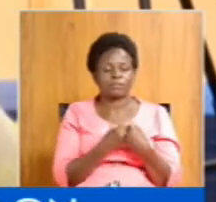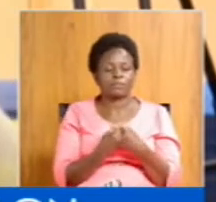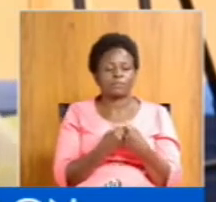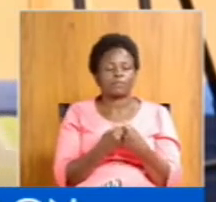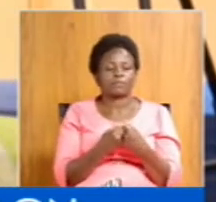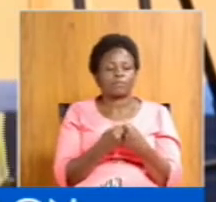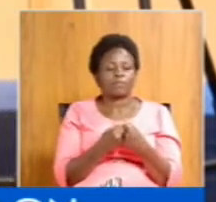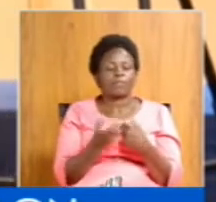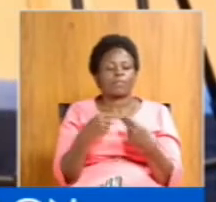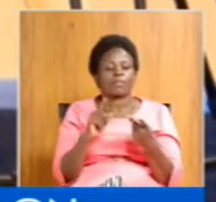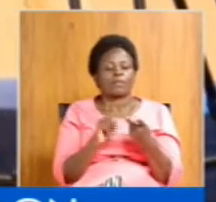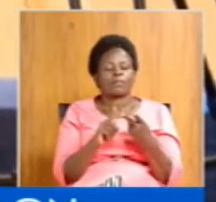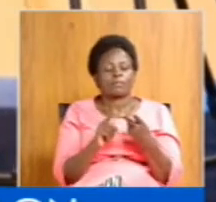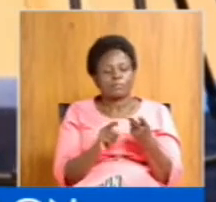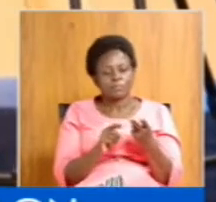secondly